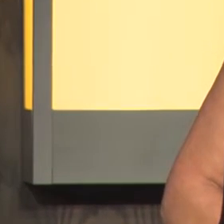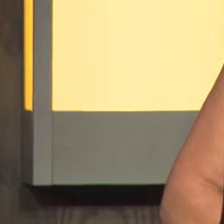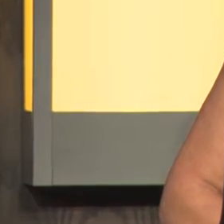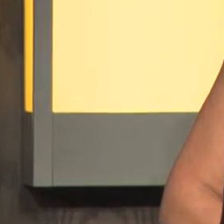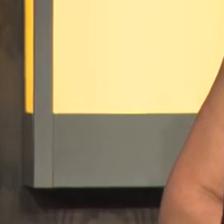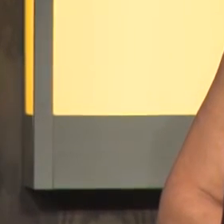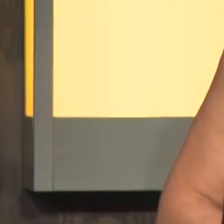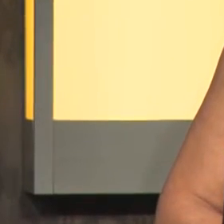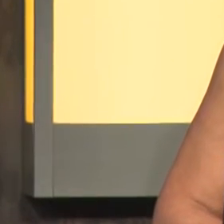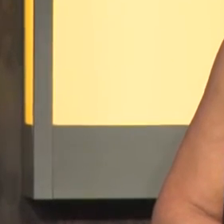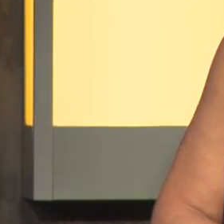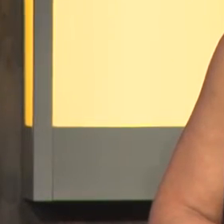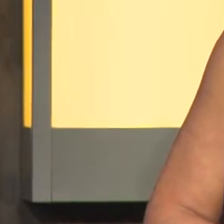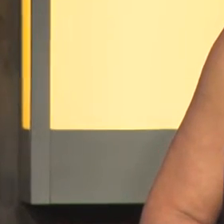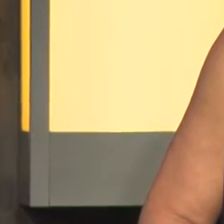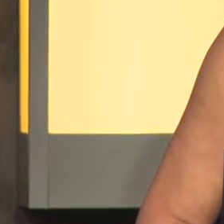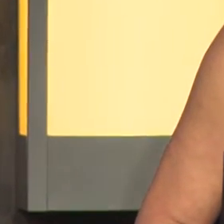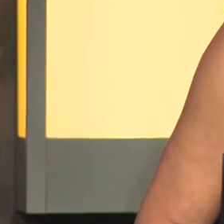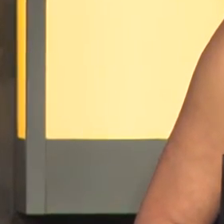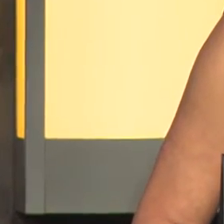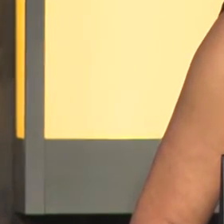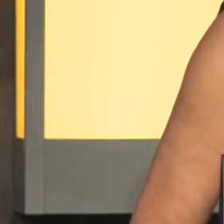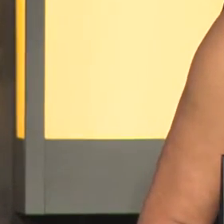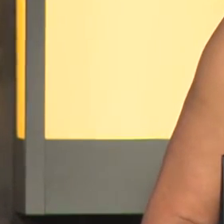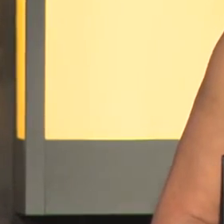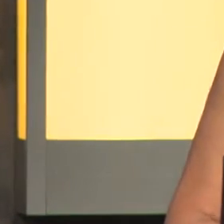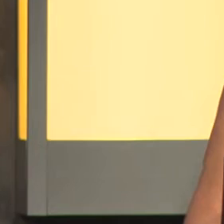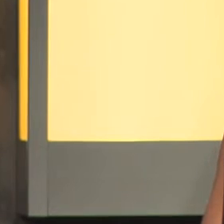no expectations for the audience, there's no disappointment.